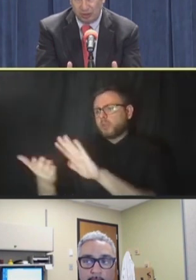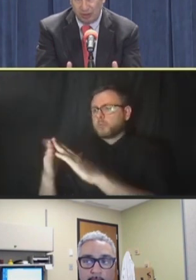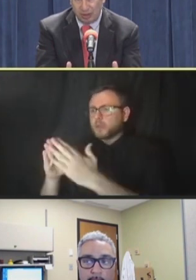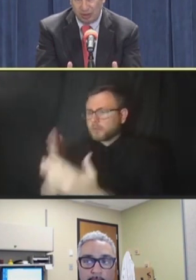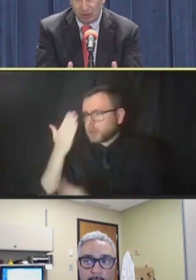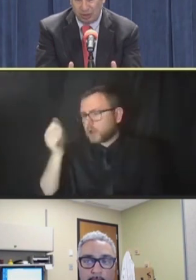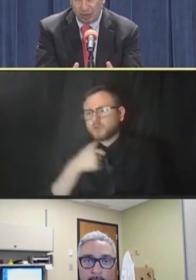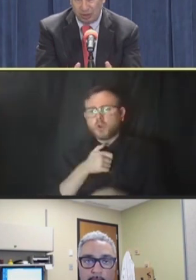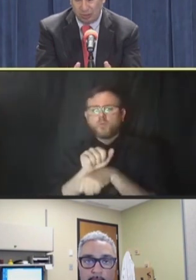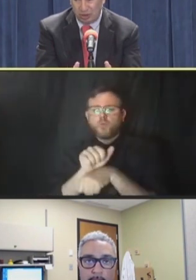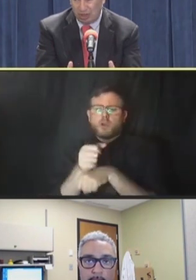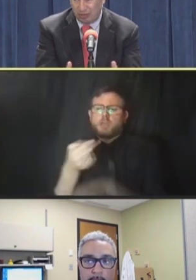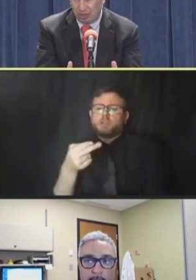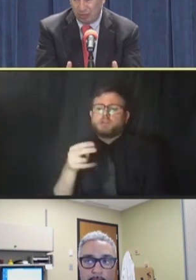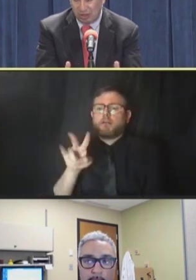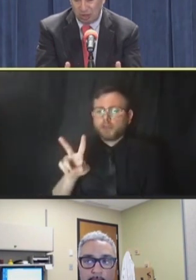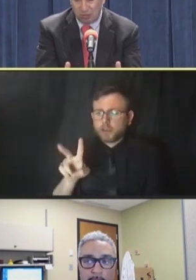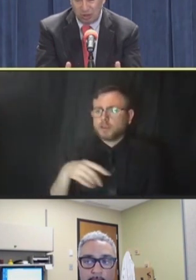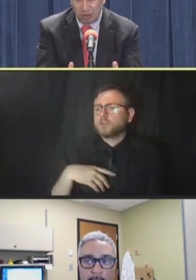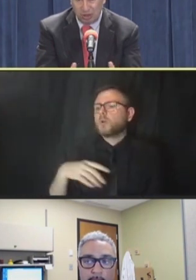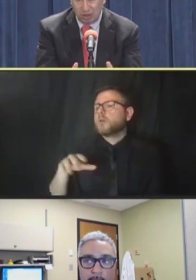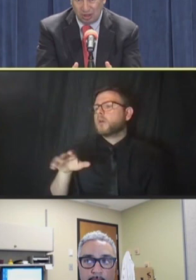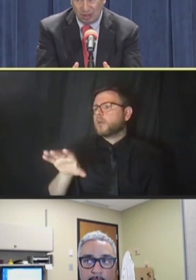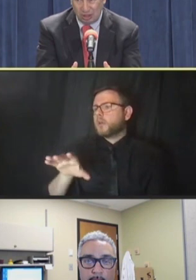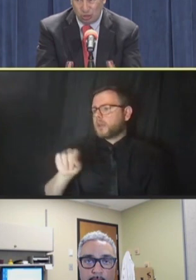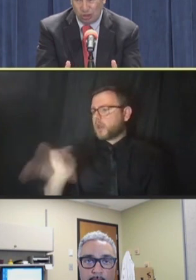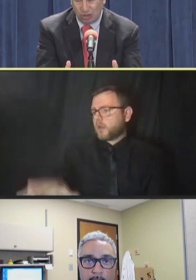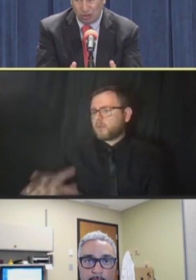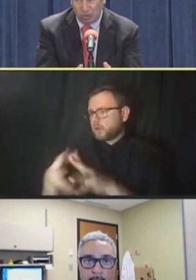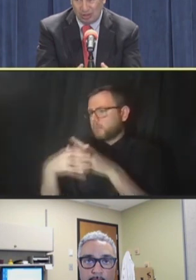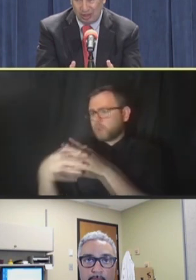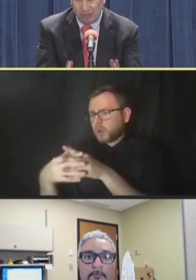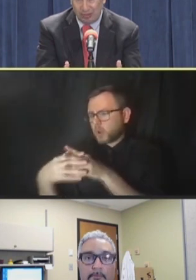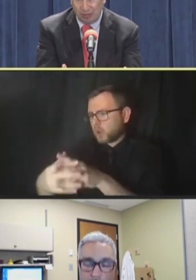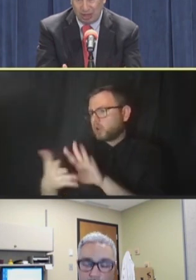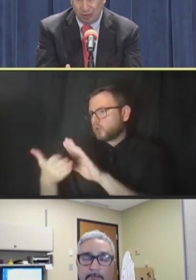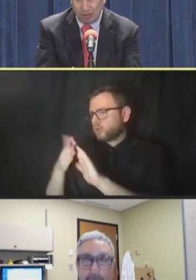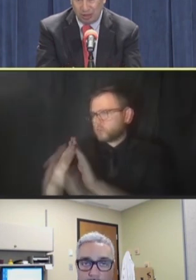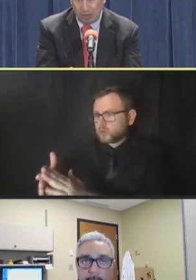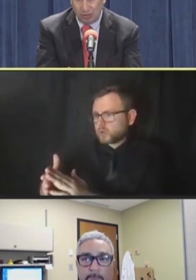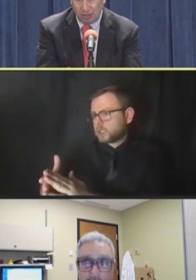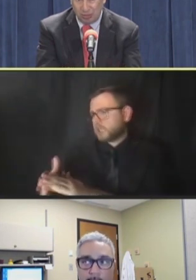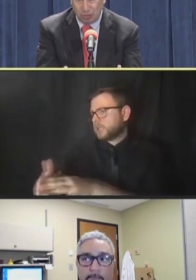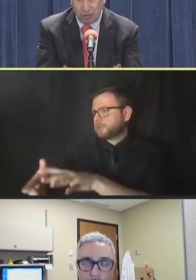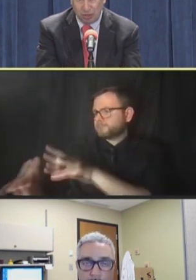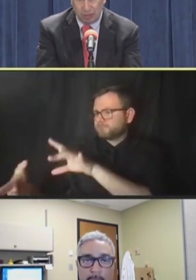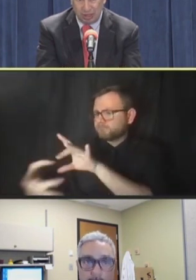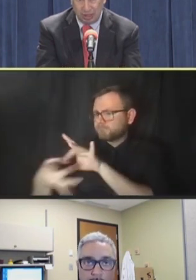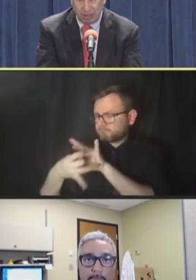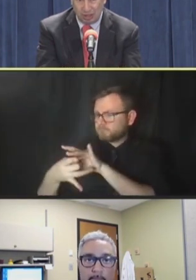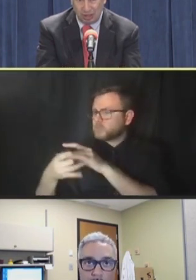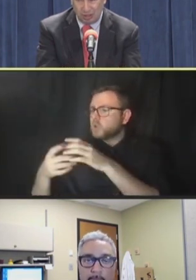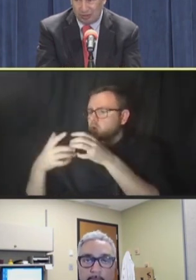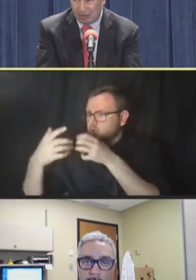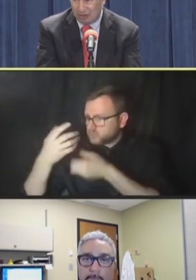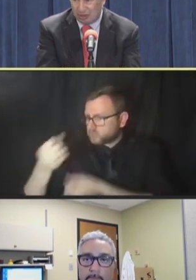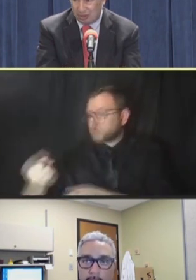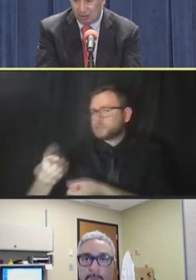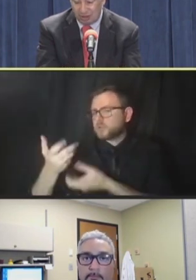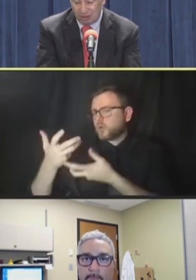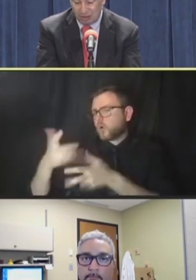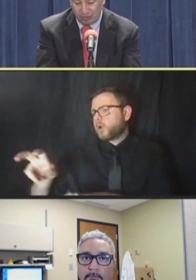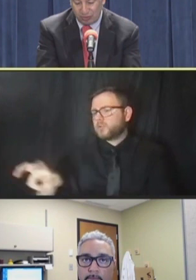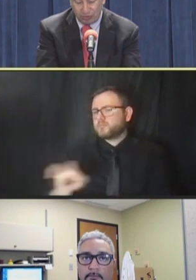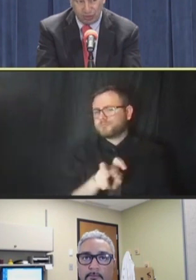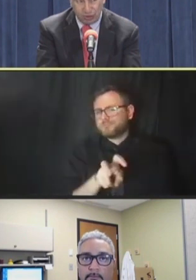work. So that relationship with the African American community and that trust translated very rapidly into them participating in the vaccine